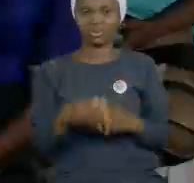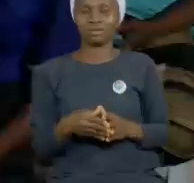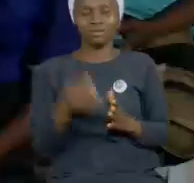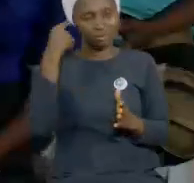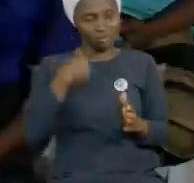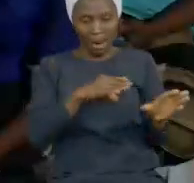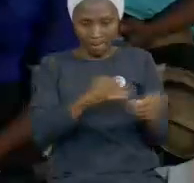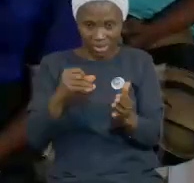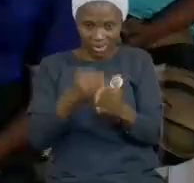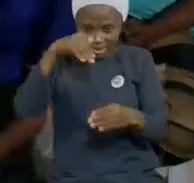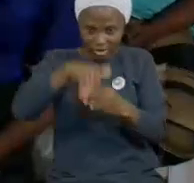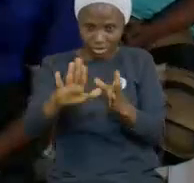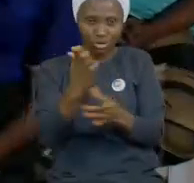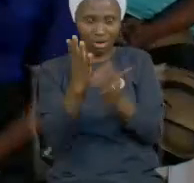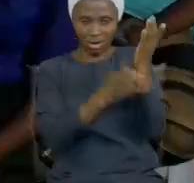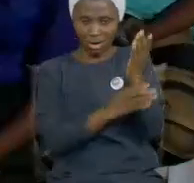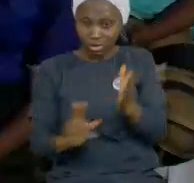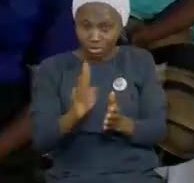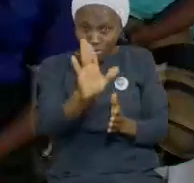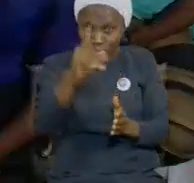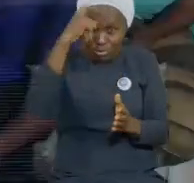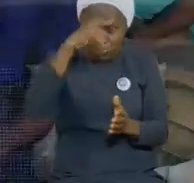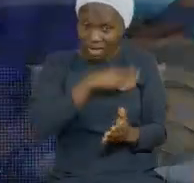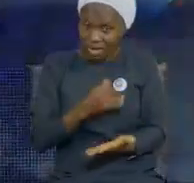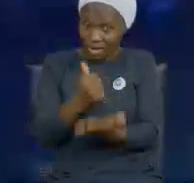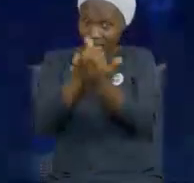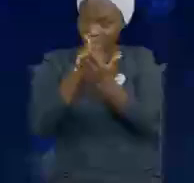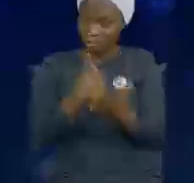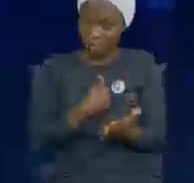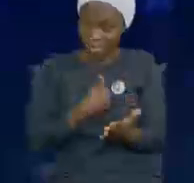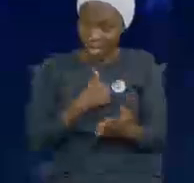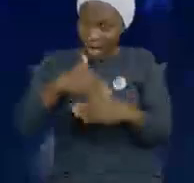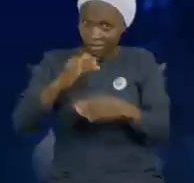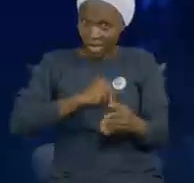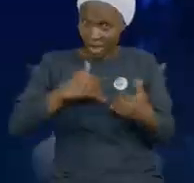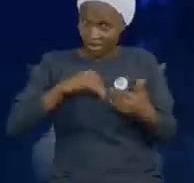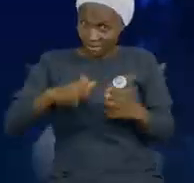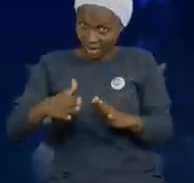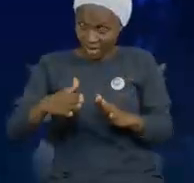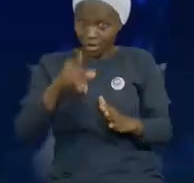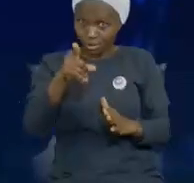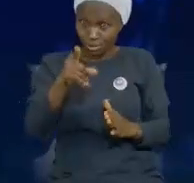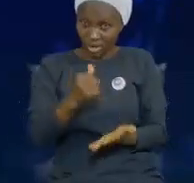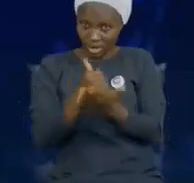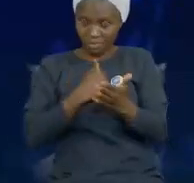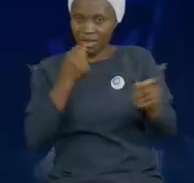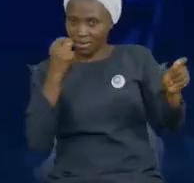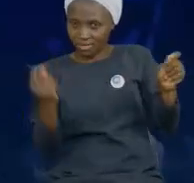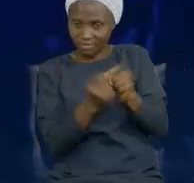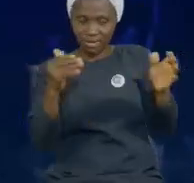Use your wisdom and help me after I'm gone, retaliate.